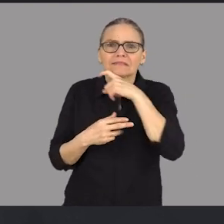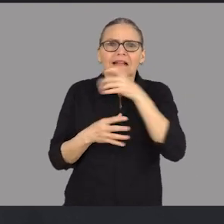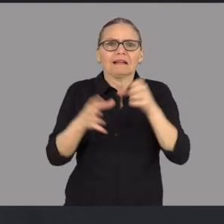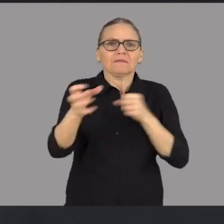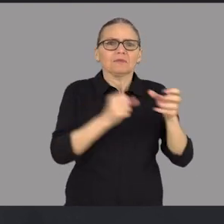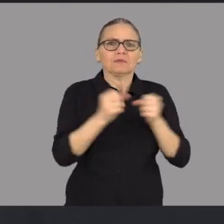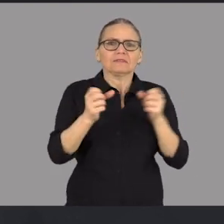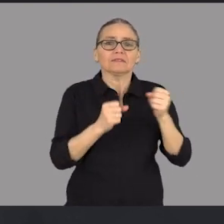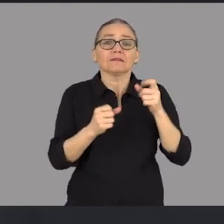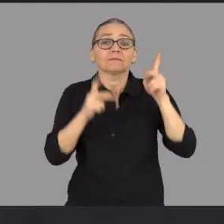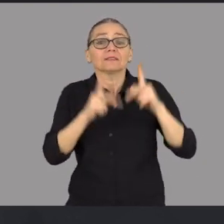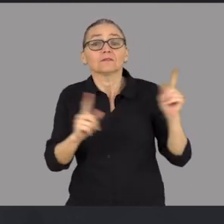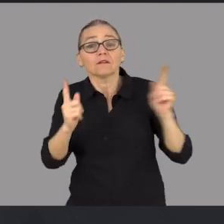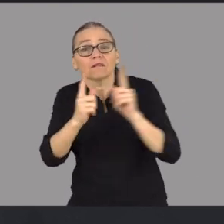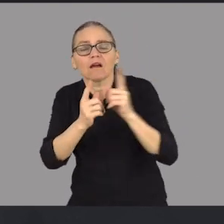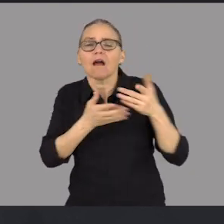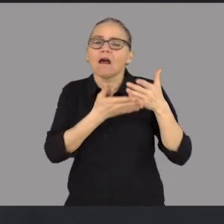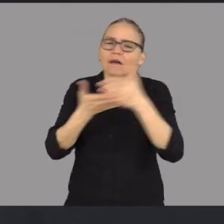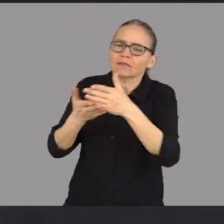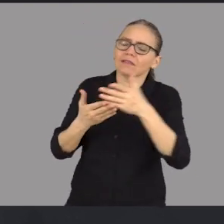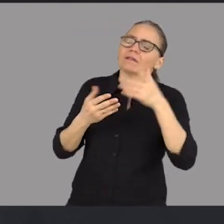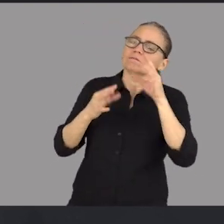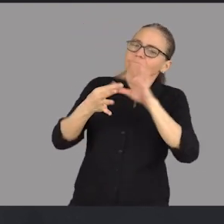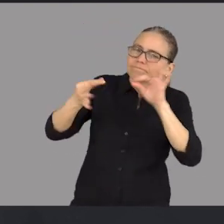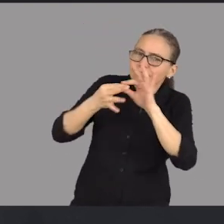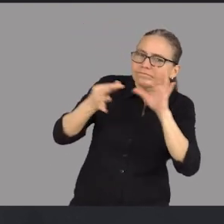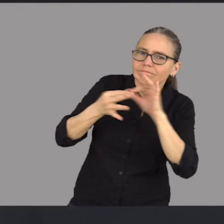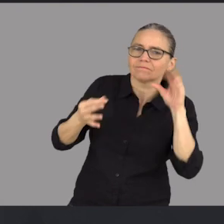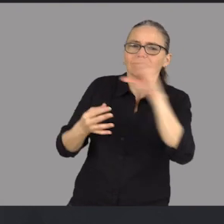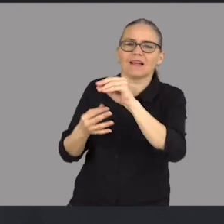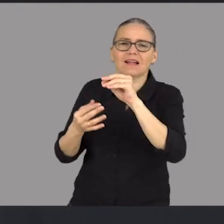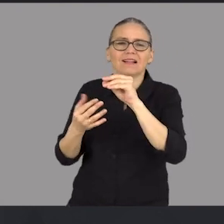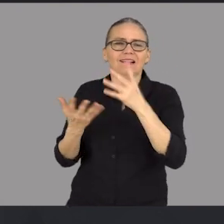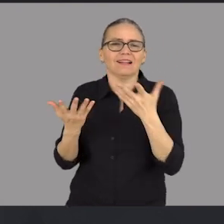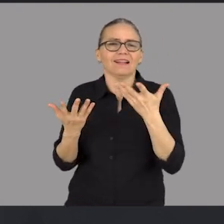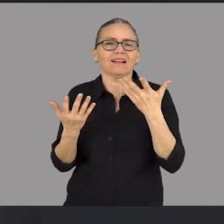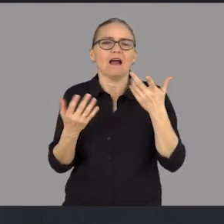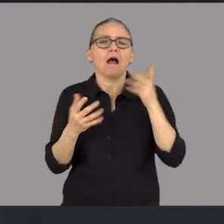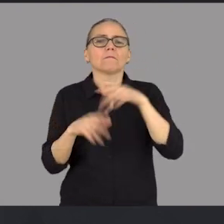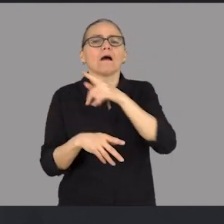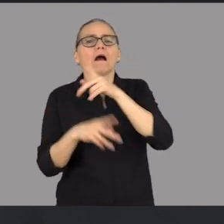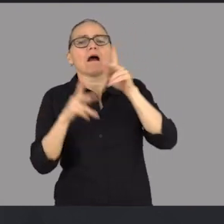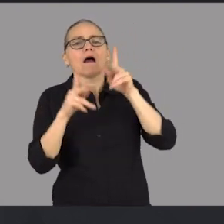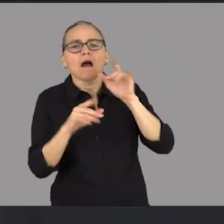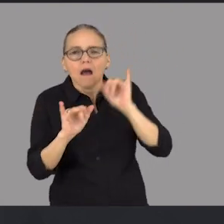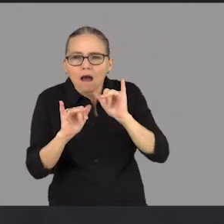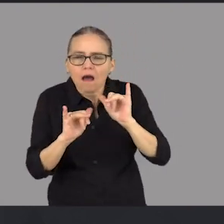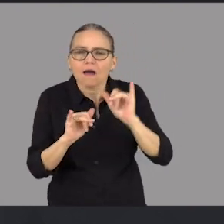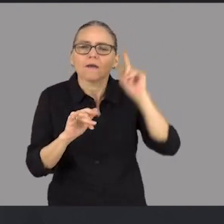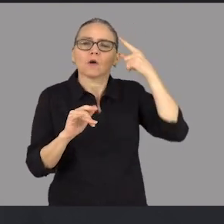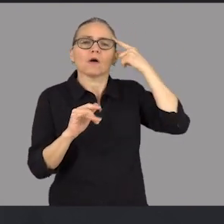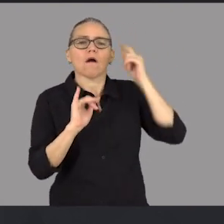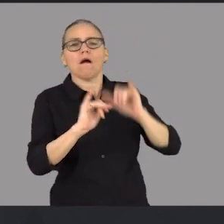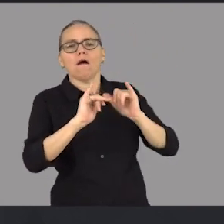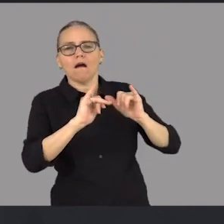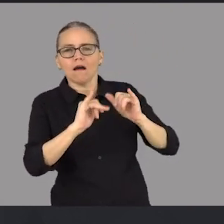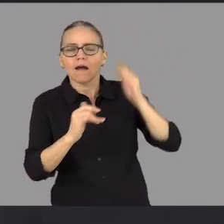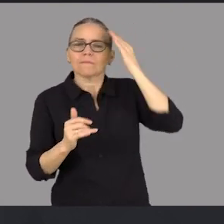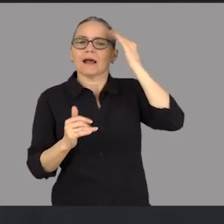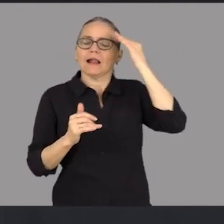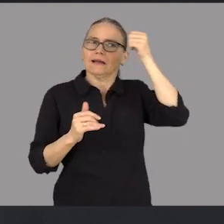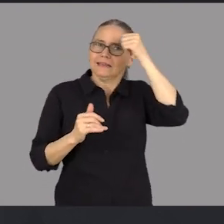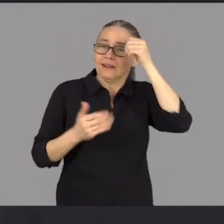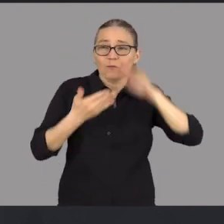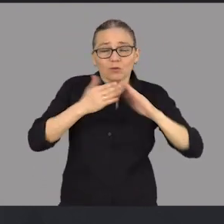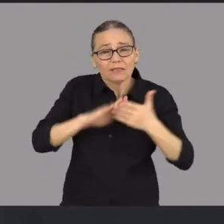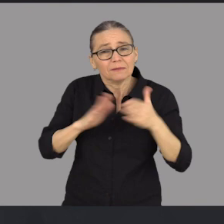up coming to you. So the service provider came to us, and you know, again, it's a small community. I know her, I know her husband, I know